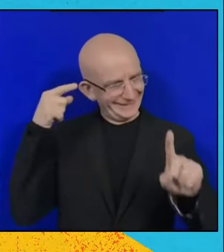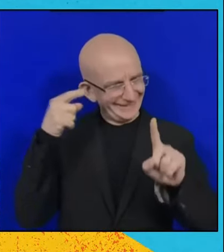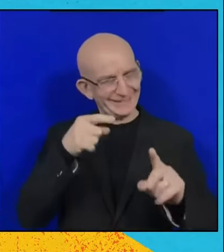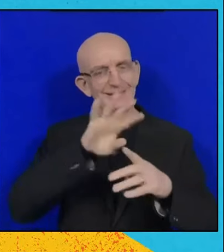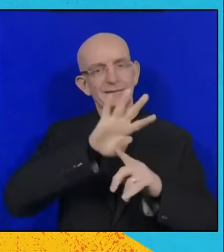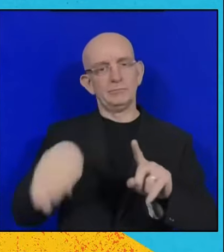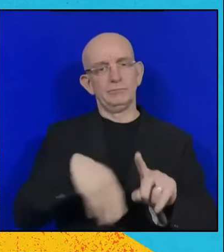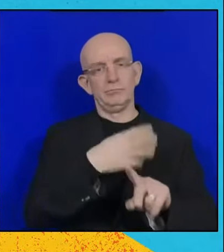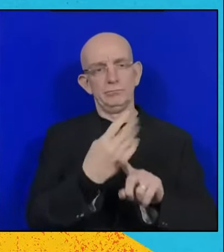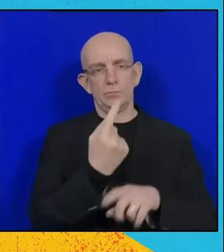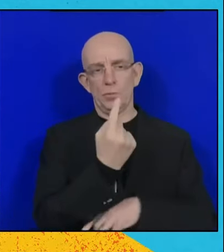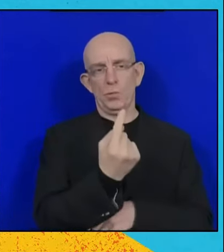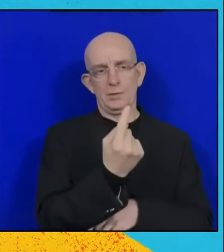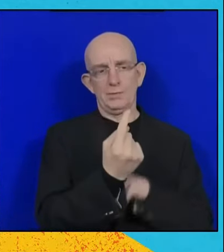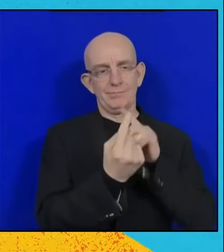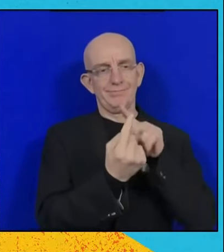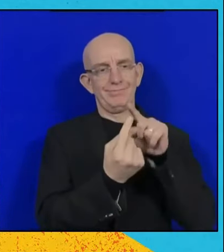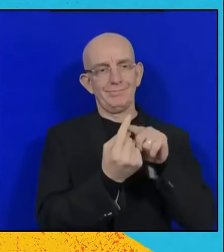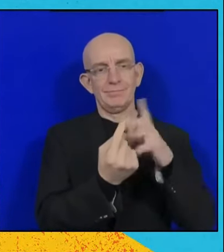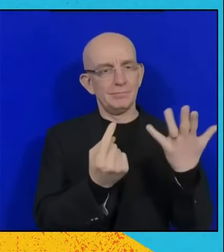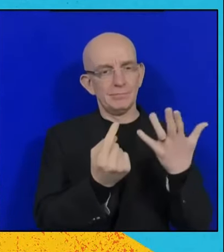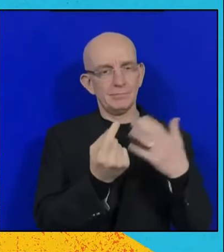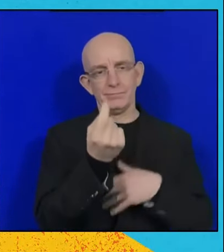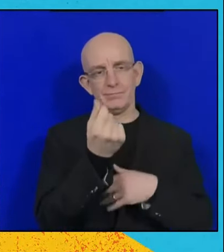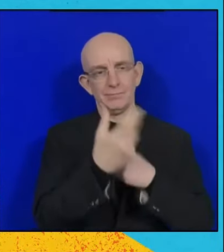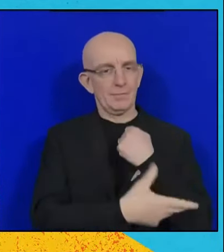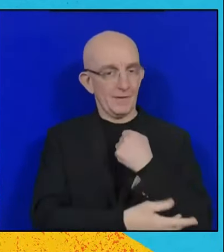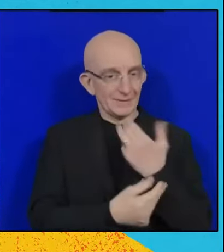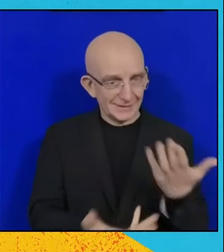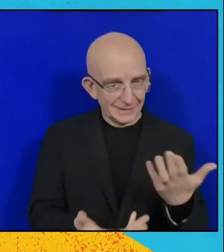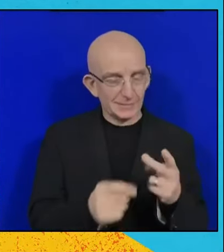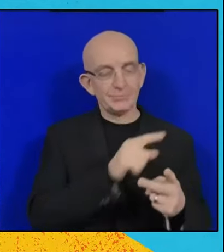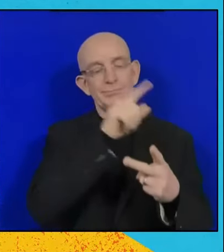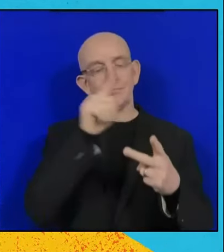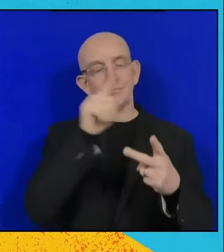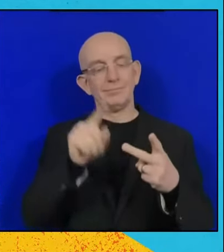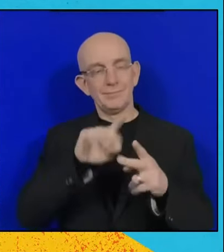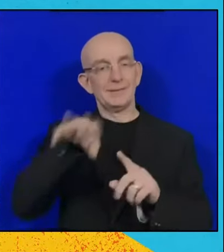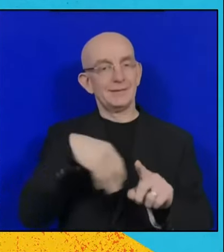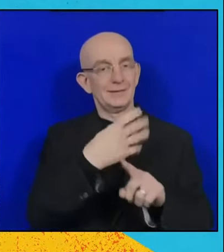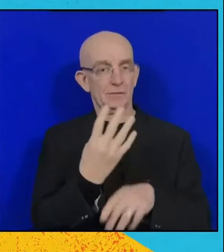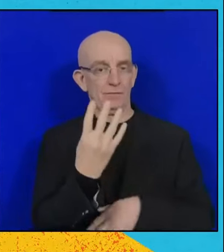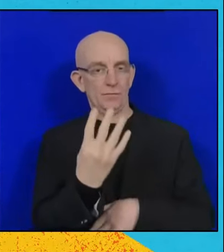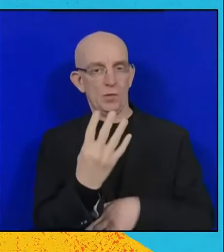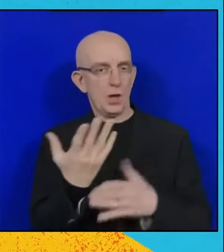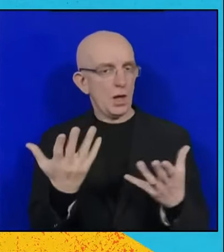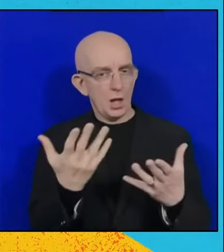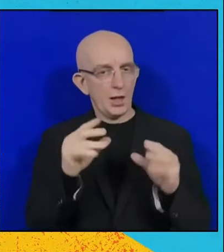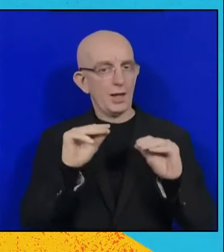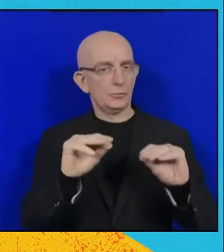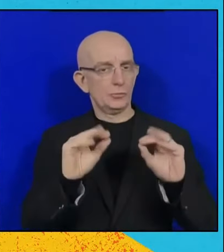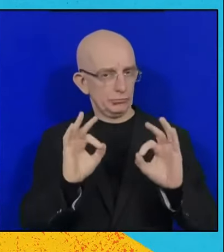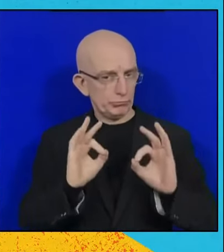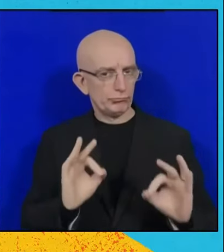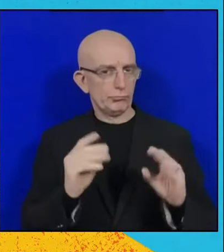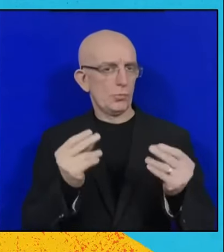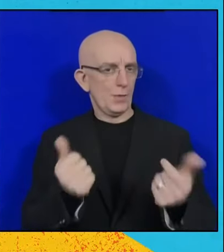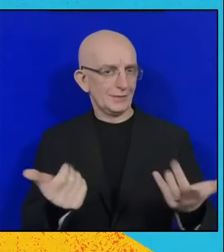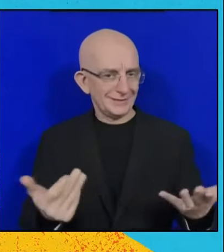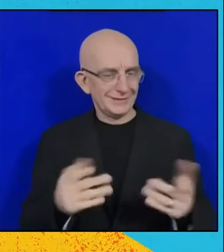SDG 5, gender equality, the SDG 10, reducing inequalities, the SDG